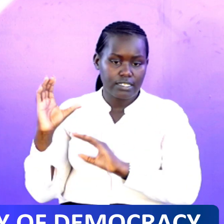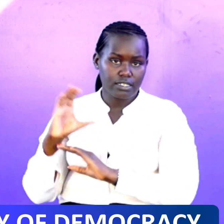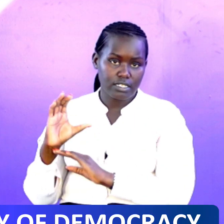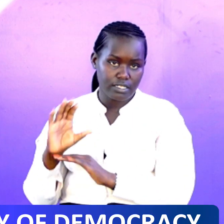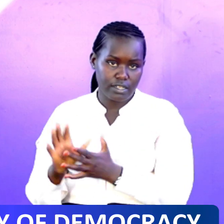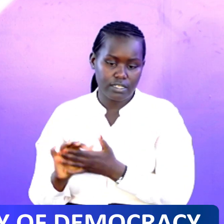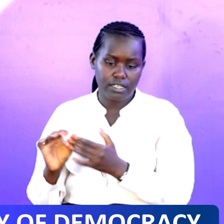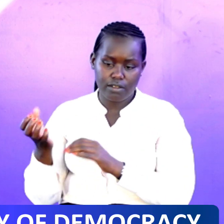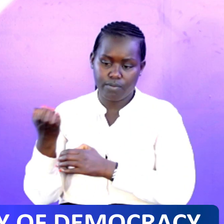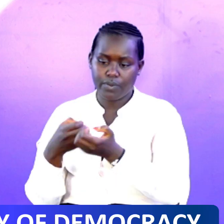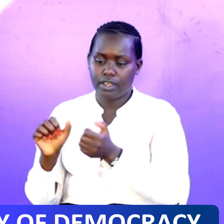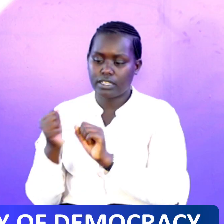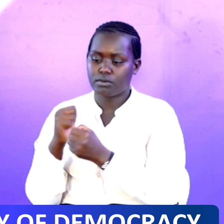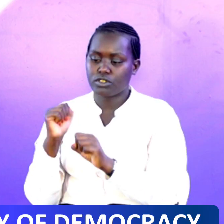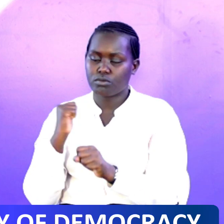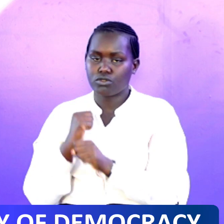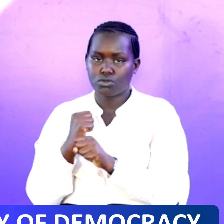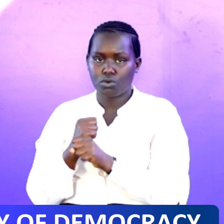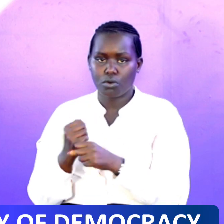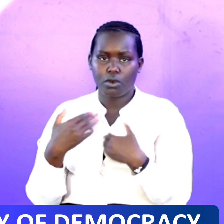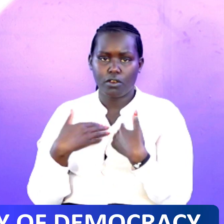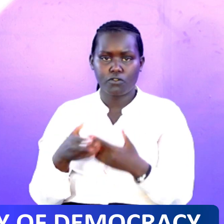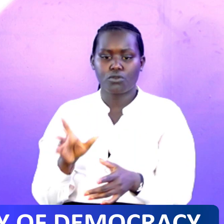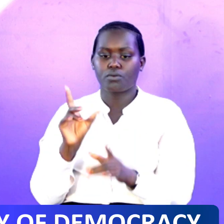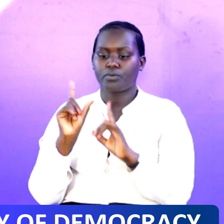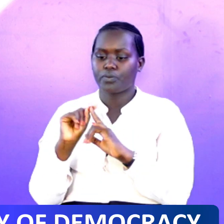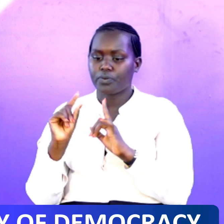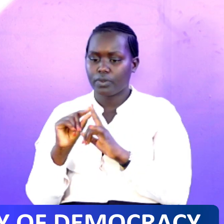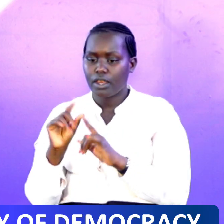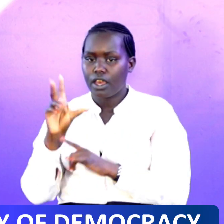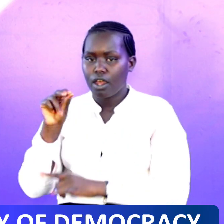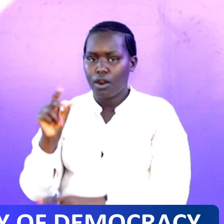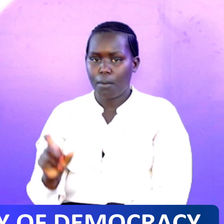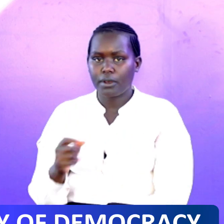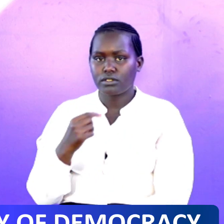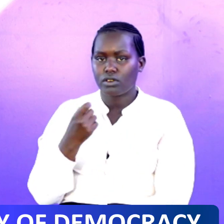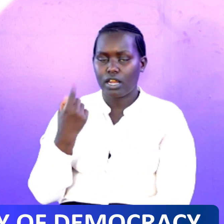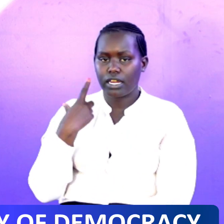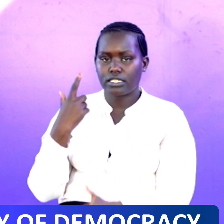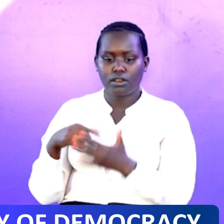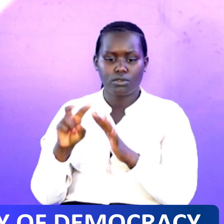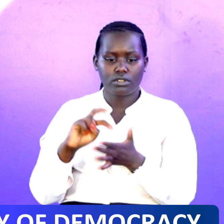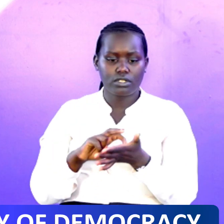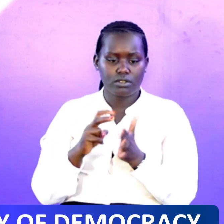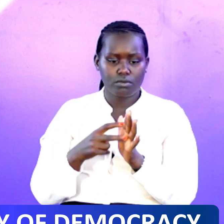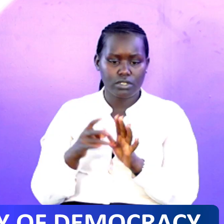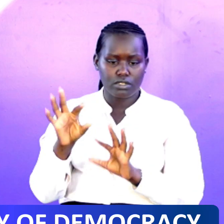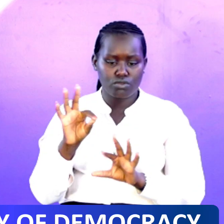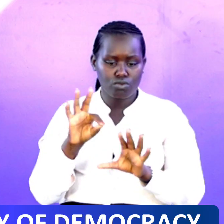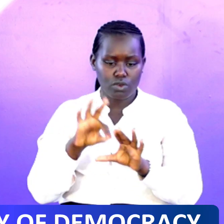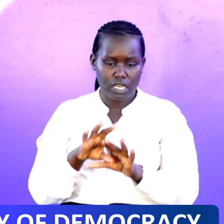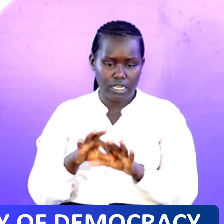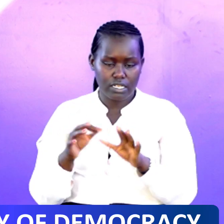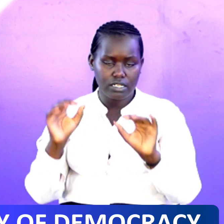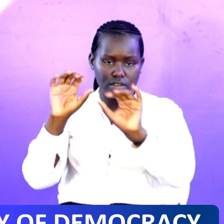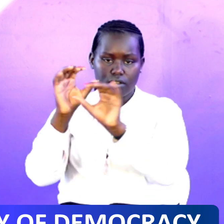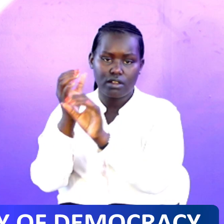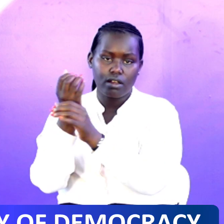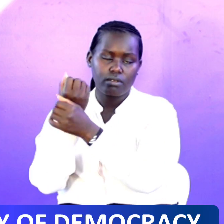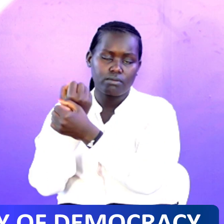is just kind of a propaganda. No one understands what it means to elect a president. Some people, like you said, the